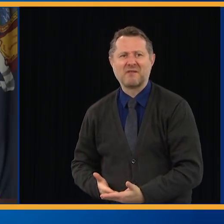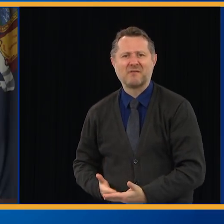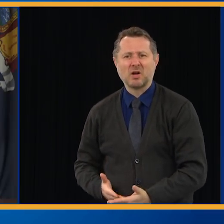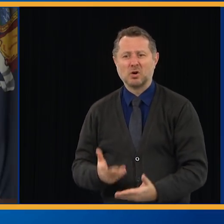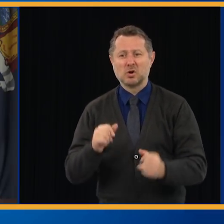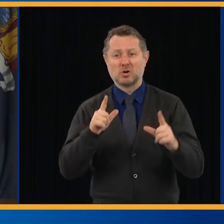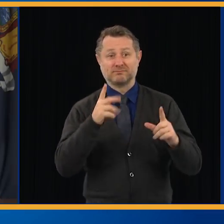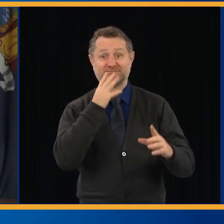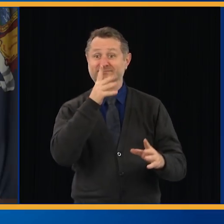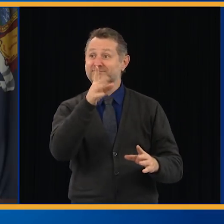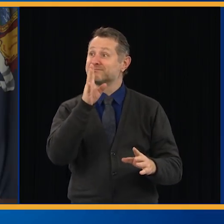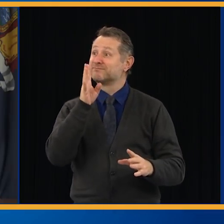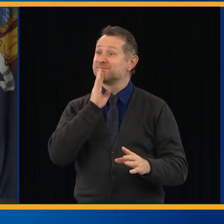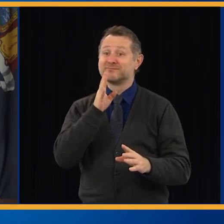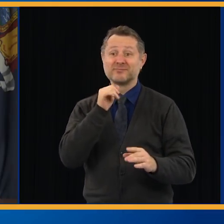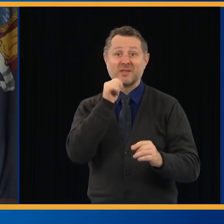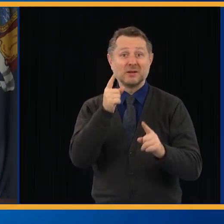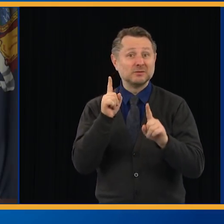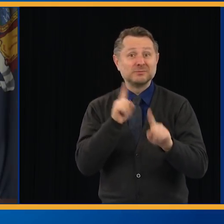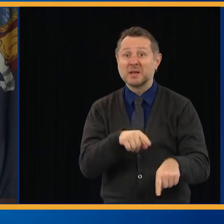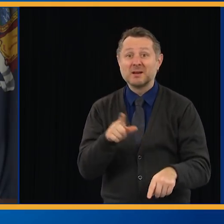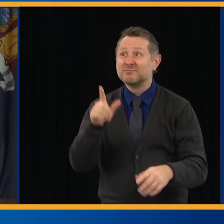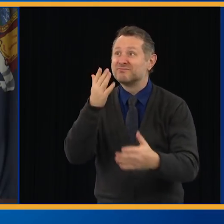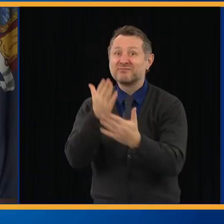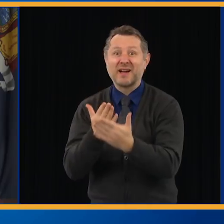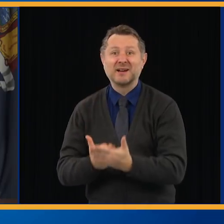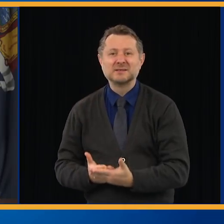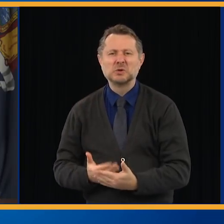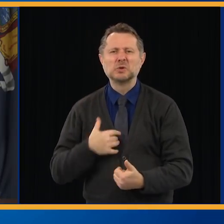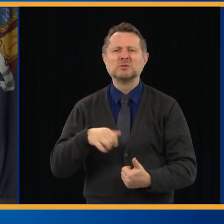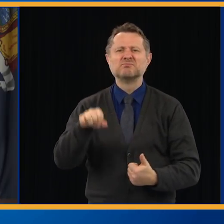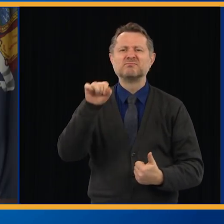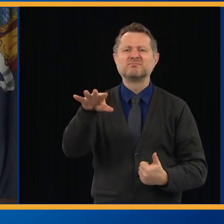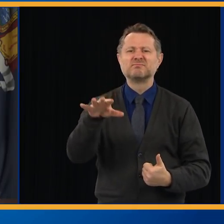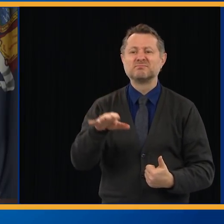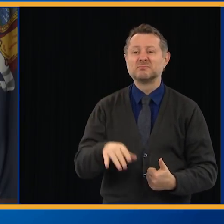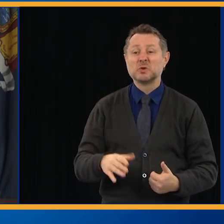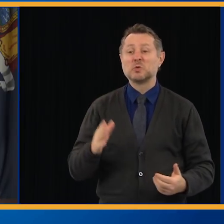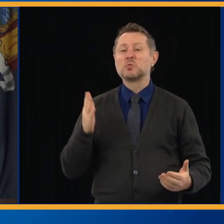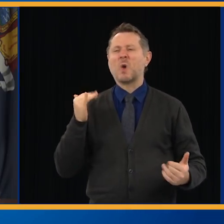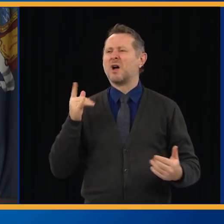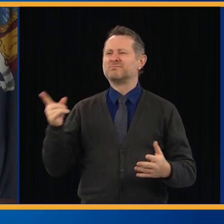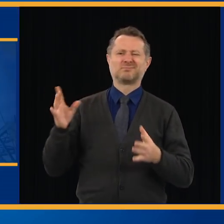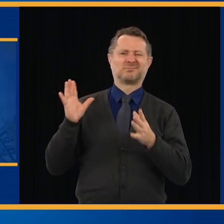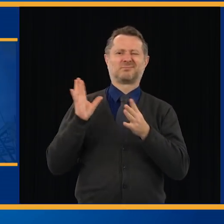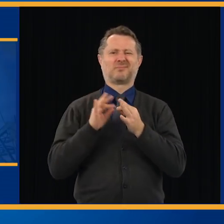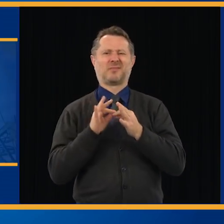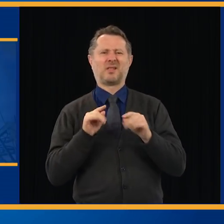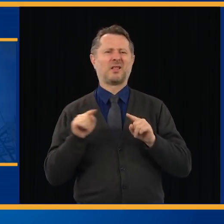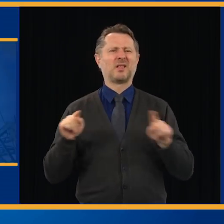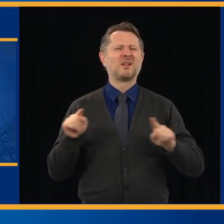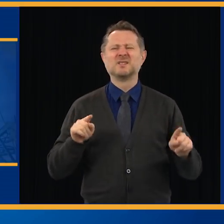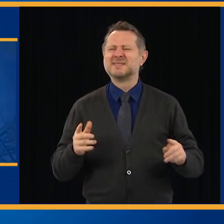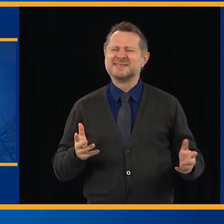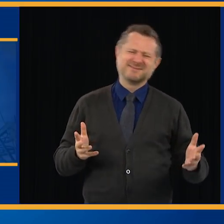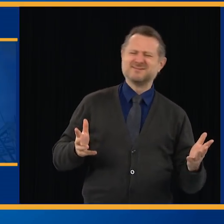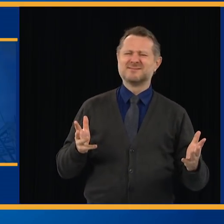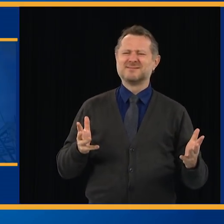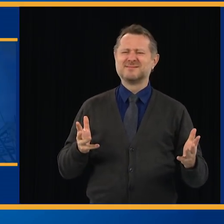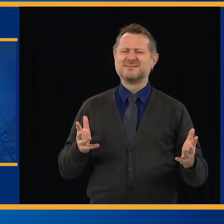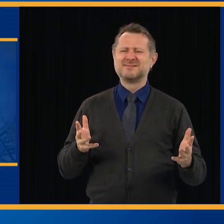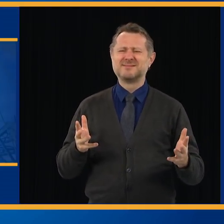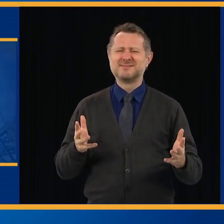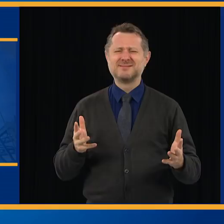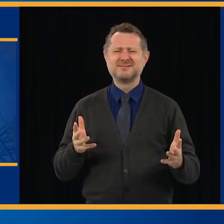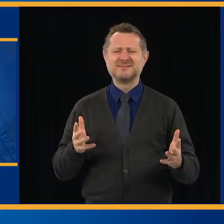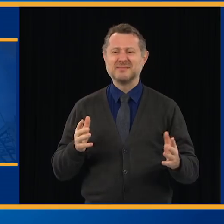And why they would even want to go down this road when the facts damn